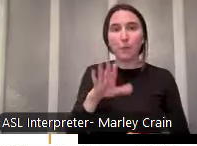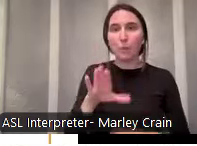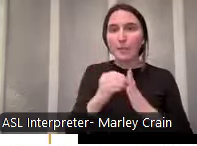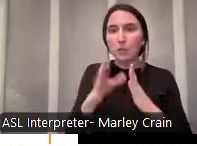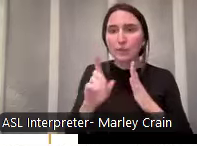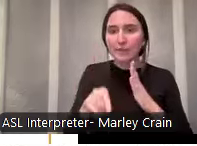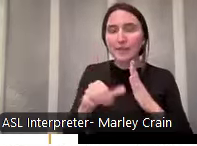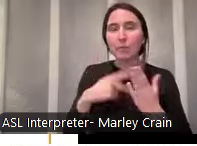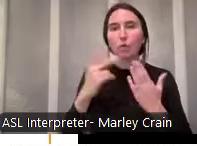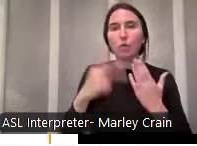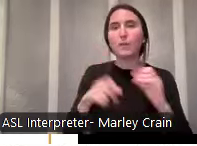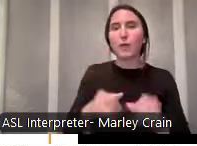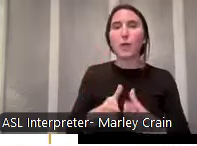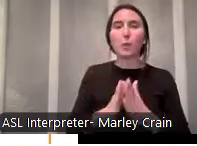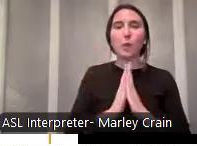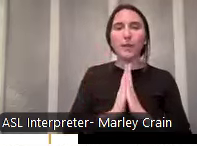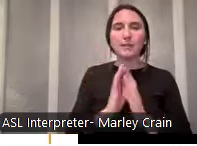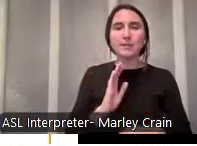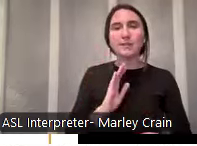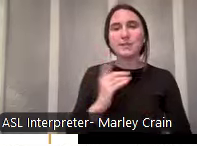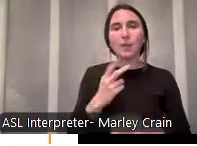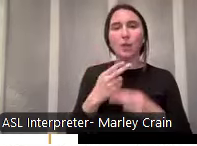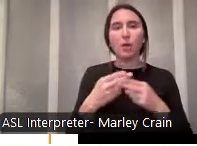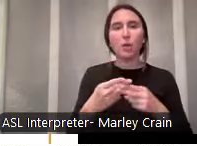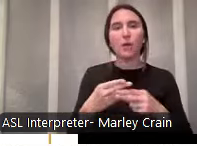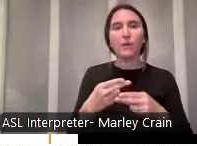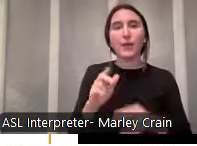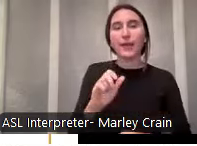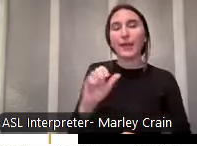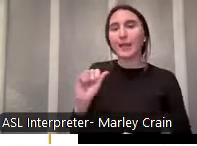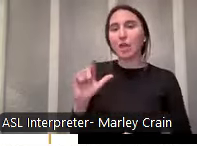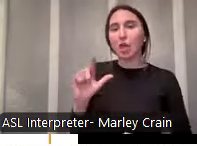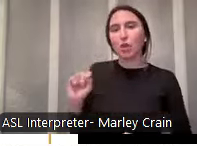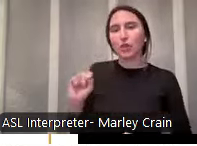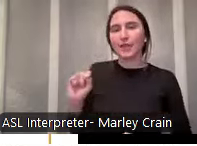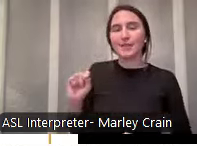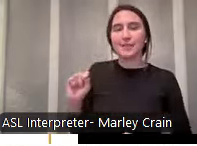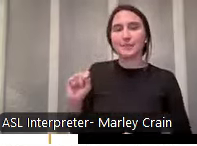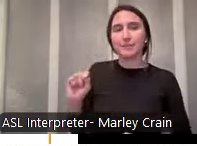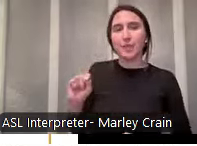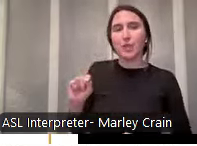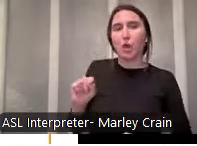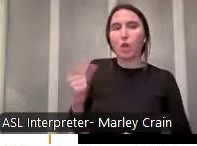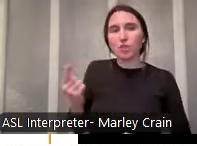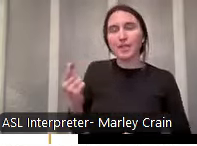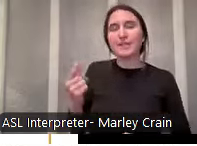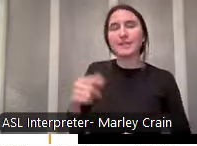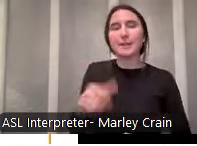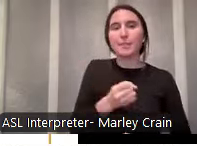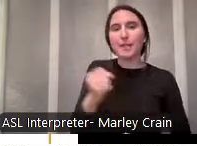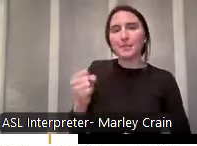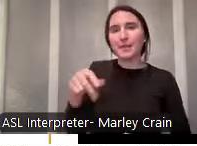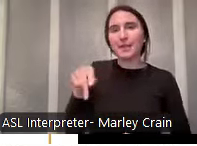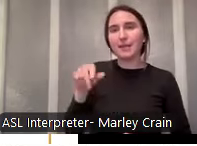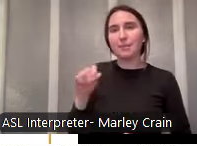you can ask for and should get something called an alternate placement para, which is someone that can speak your child's